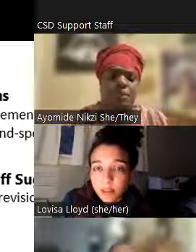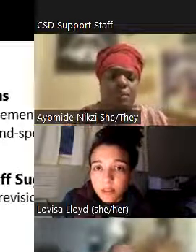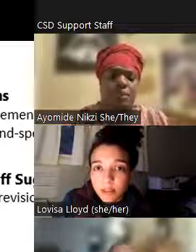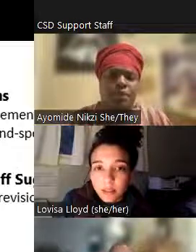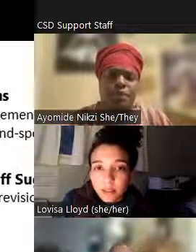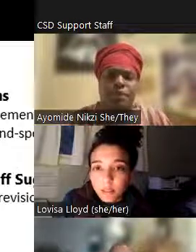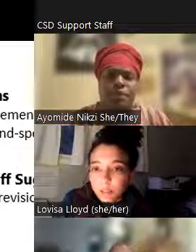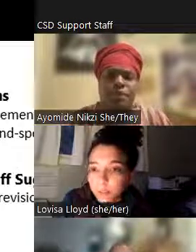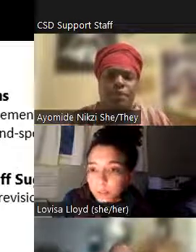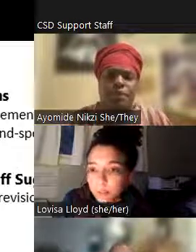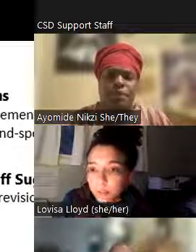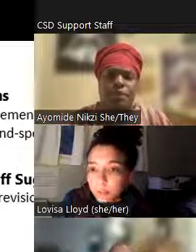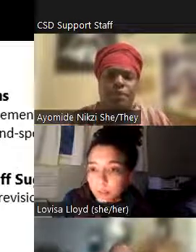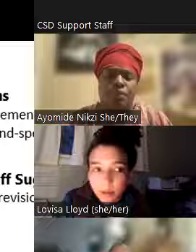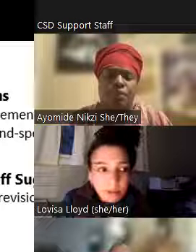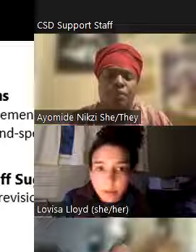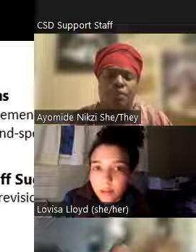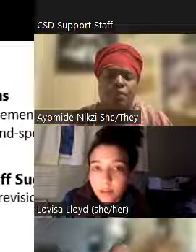pulse check?